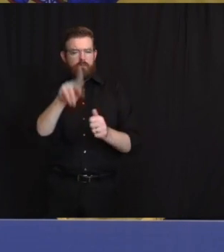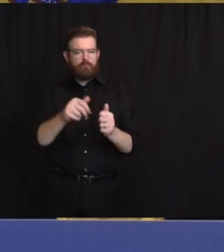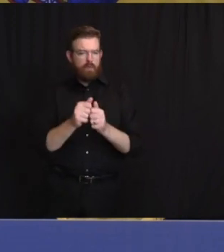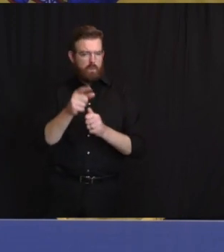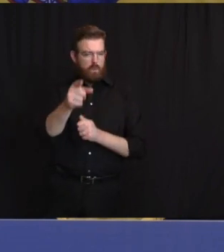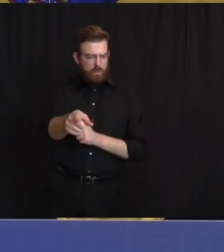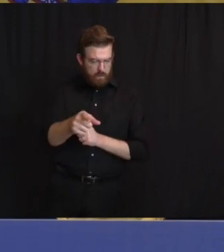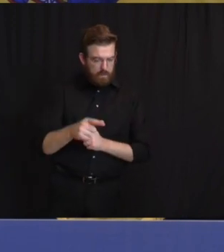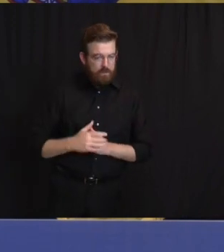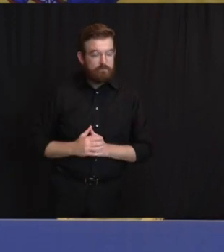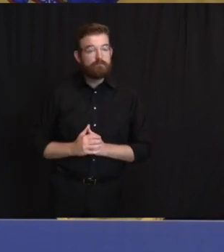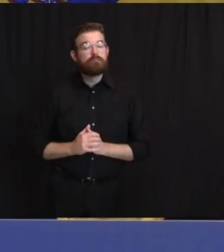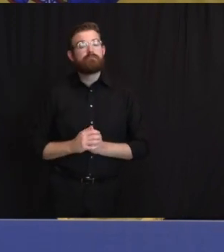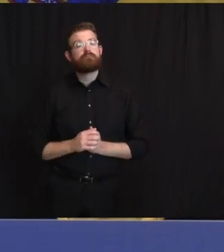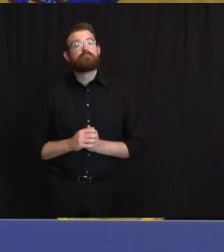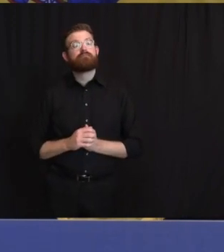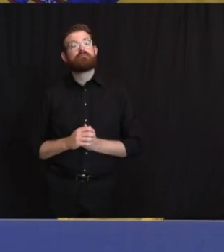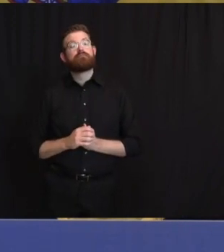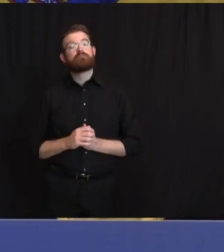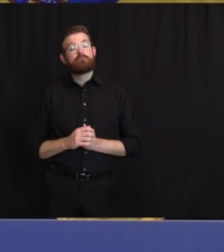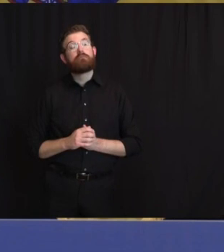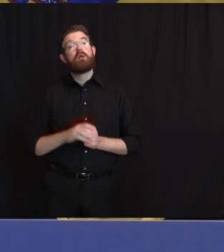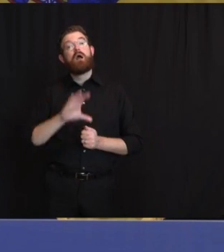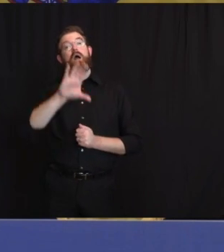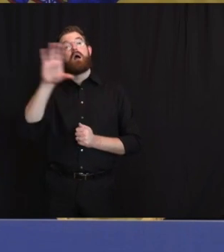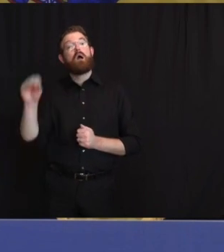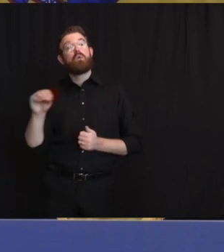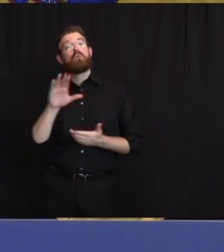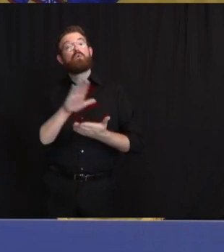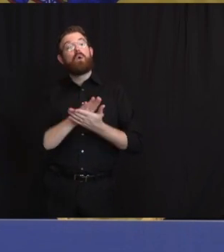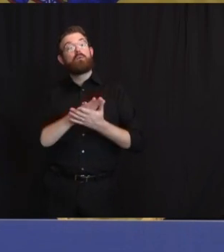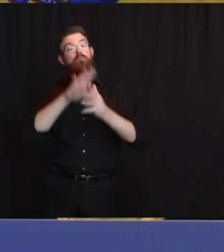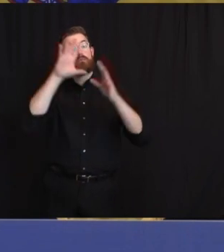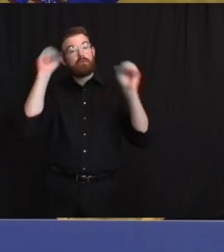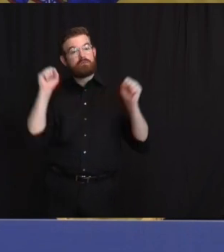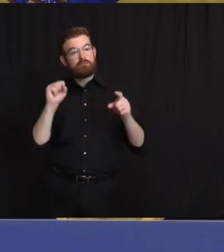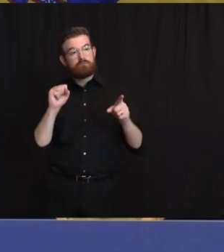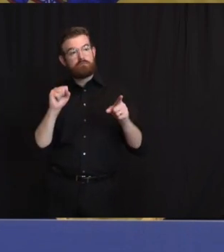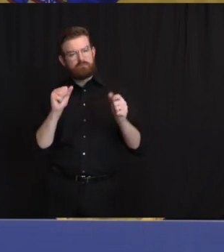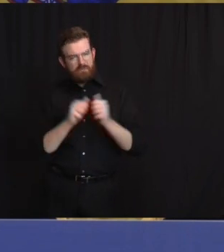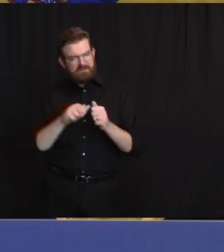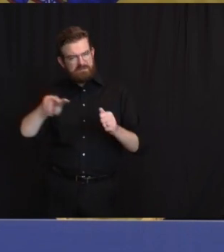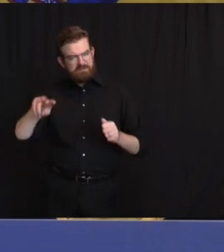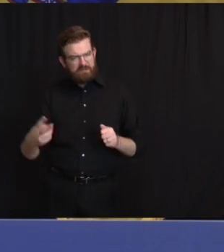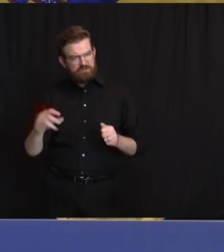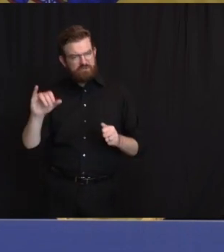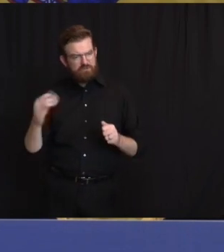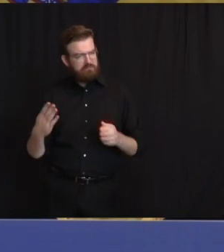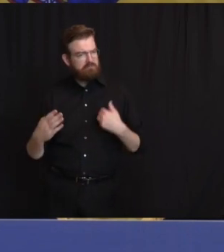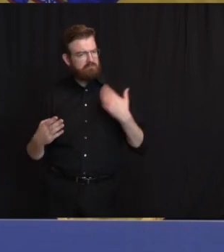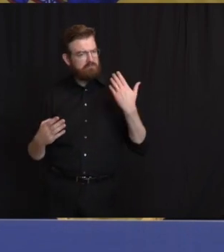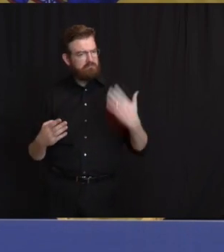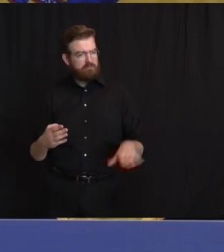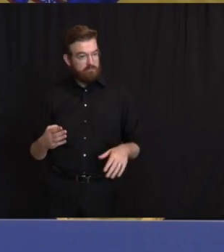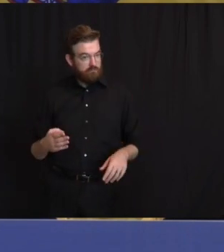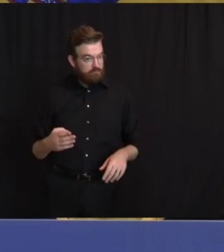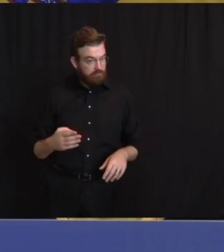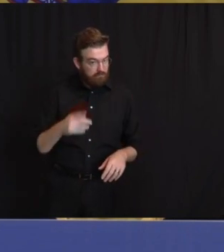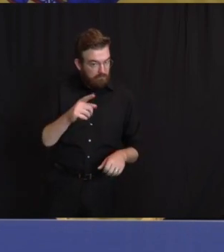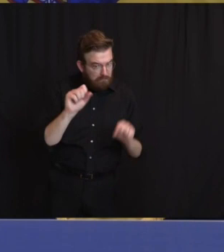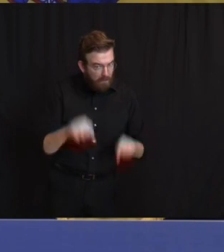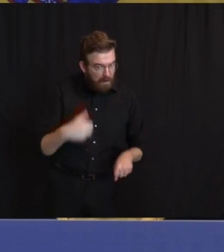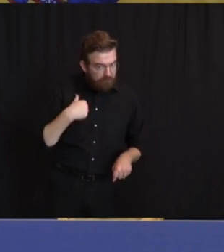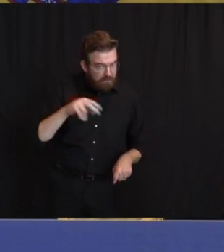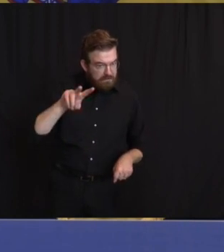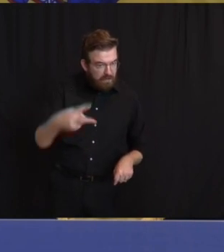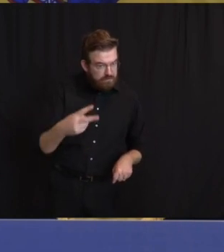any specific answer on county school superintendents. It is not, and Matt, correct me if I'm wrong here, it is not that you can't have another source, it's that you can't have another